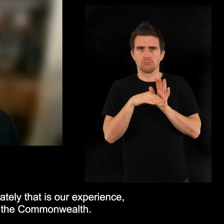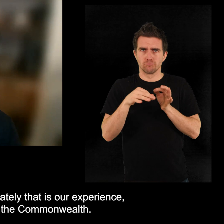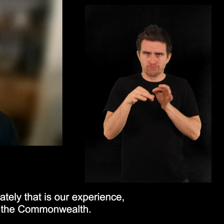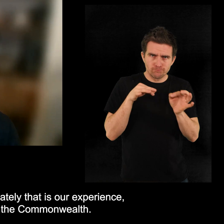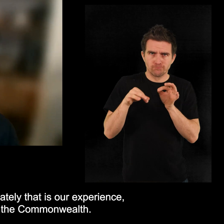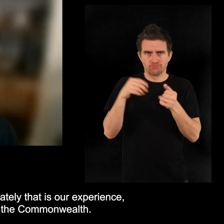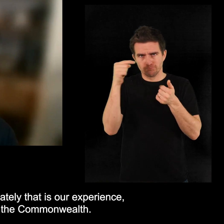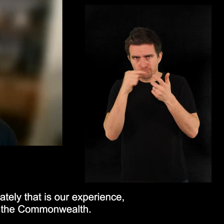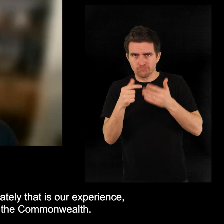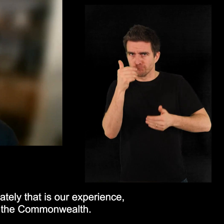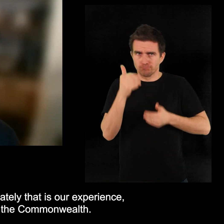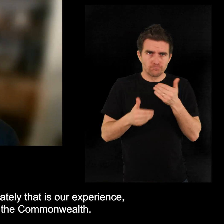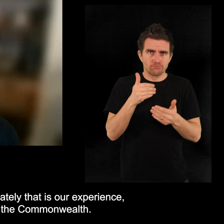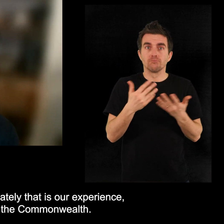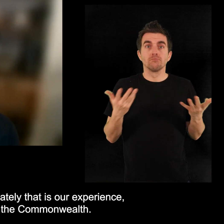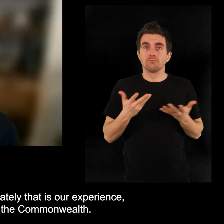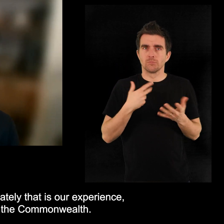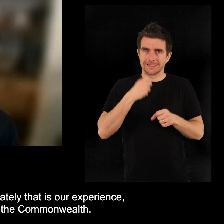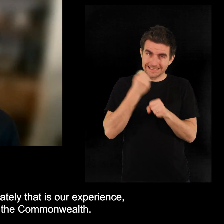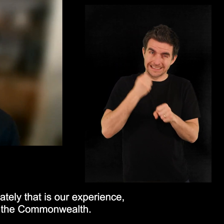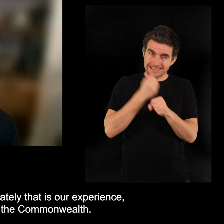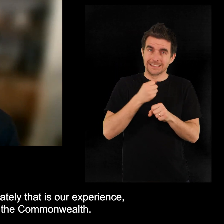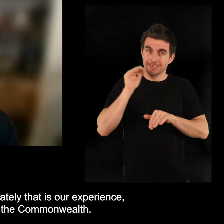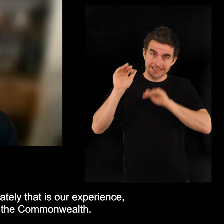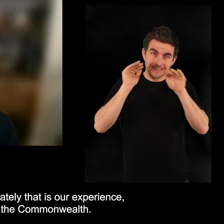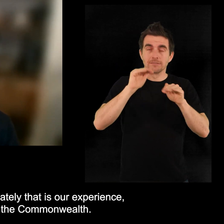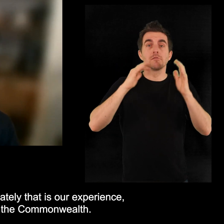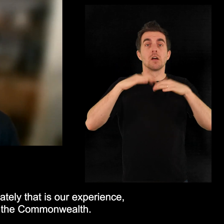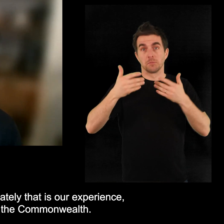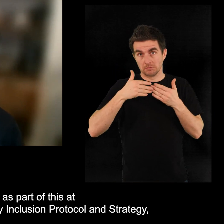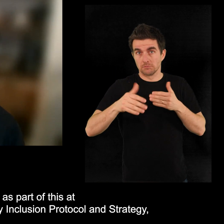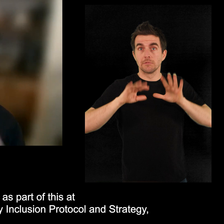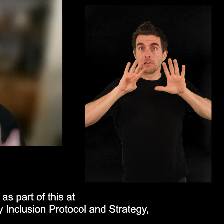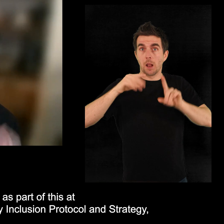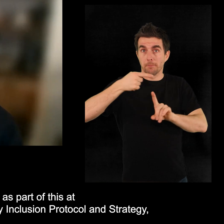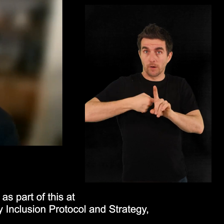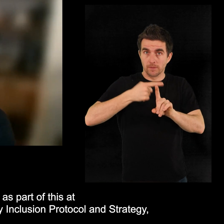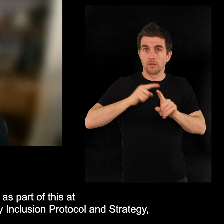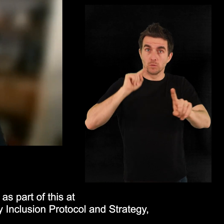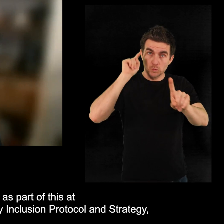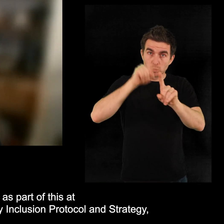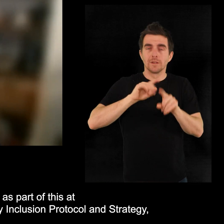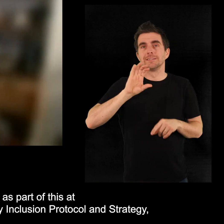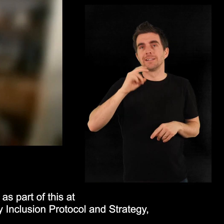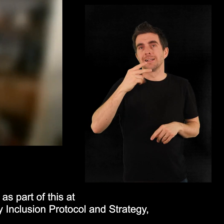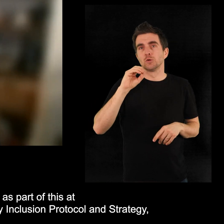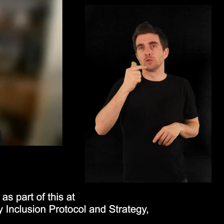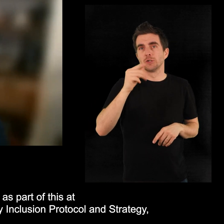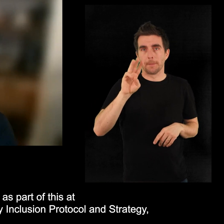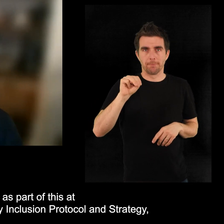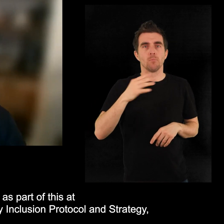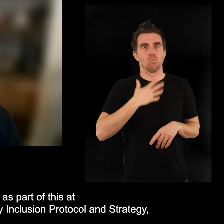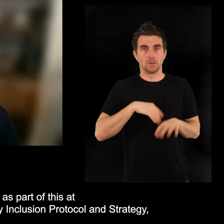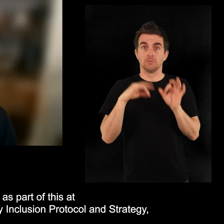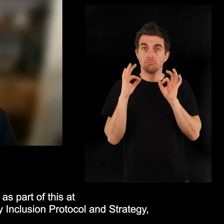found, and unfortunately that is our experience, that that does not happen in the Commonwealth. So we would like you to look as part of this at the